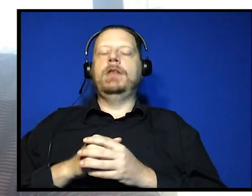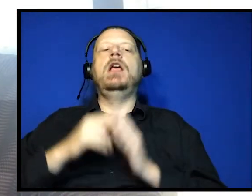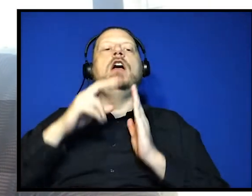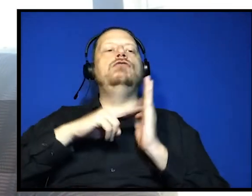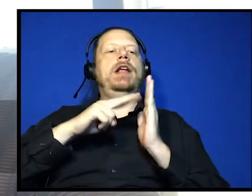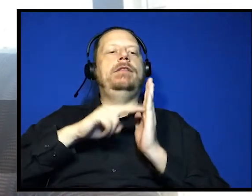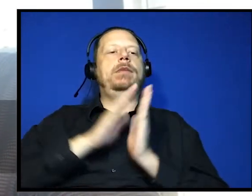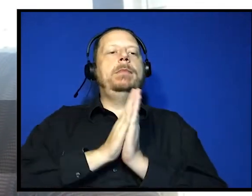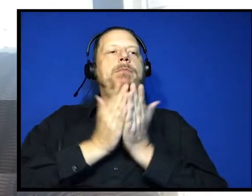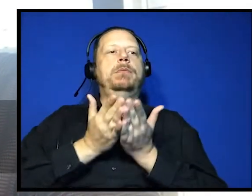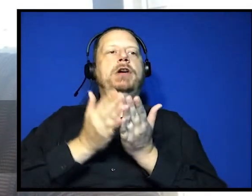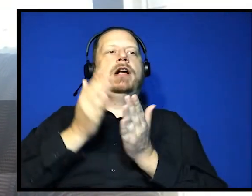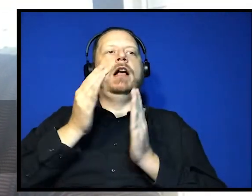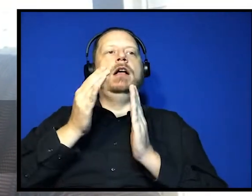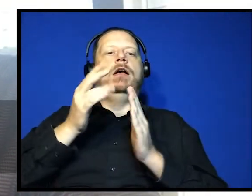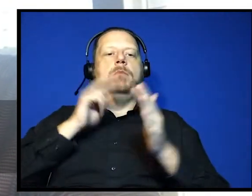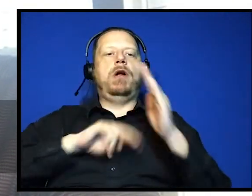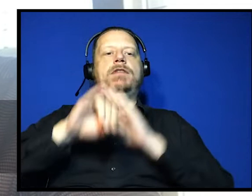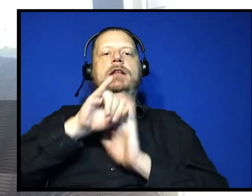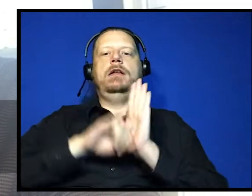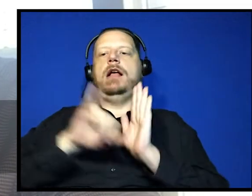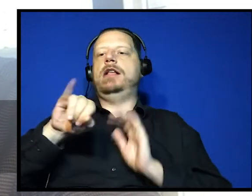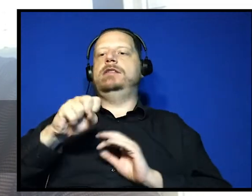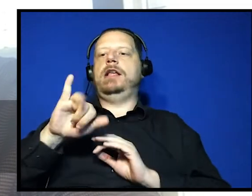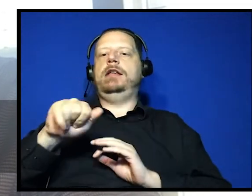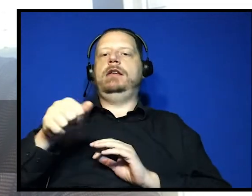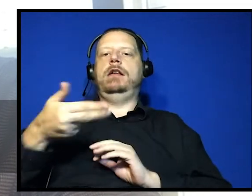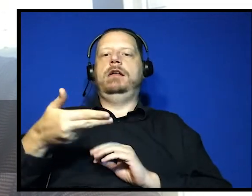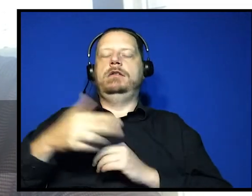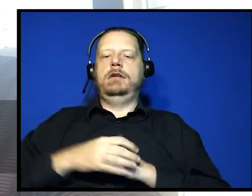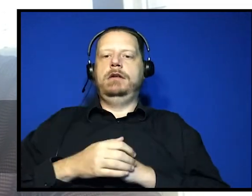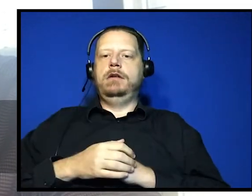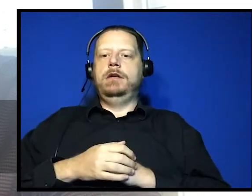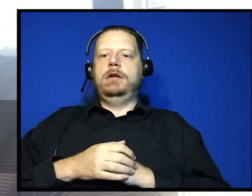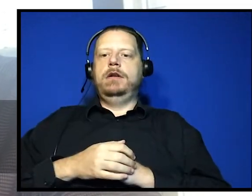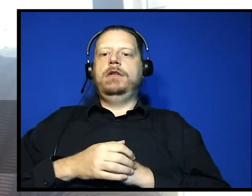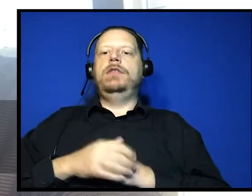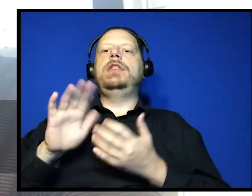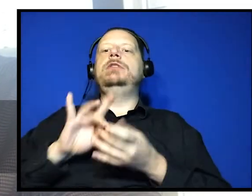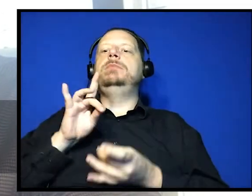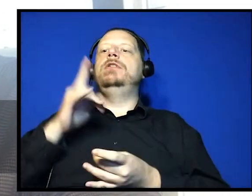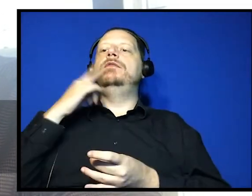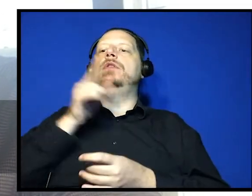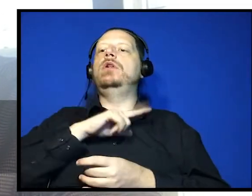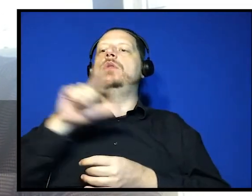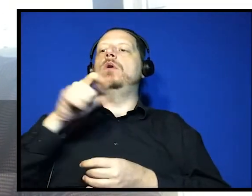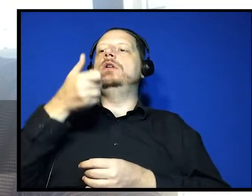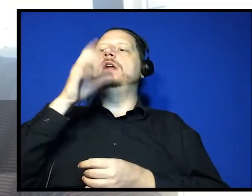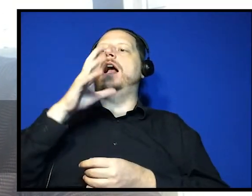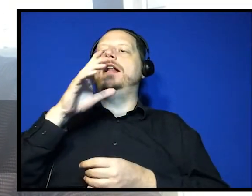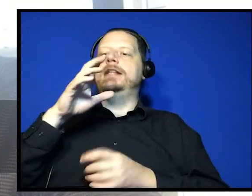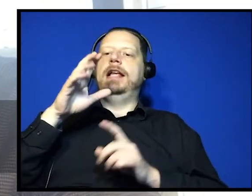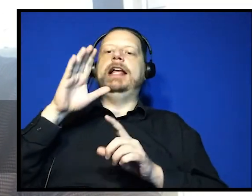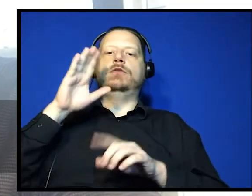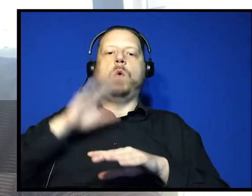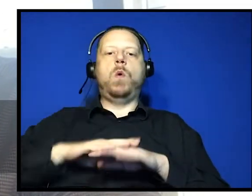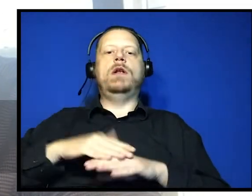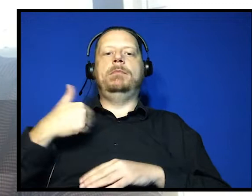A reading from the book of the prophet Isaiah. The Spirit of the Lord God is upon